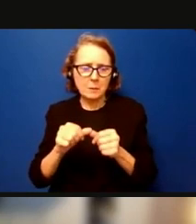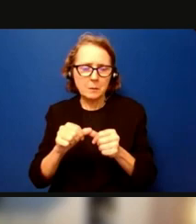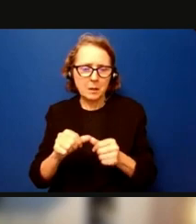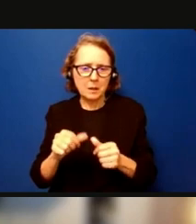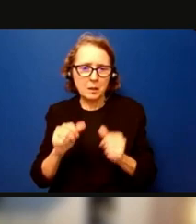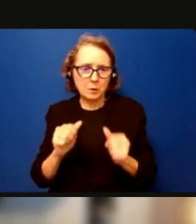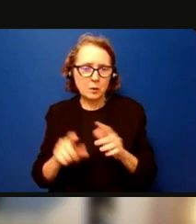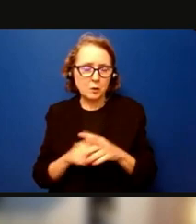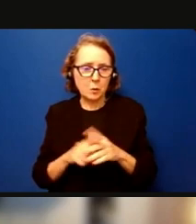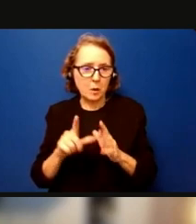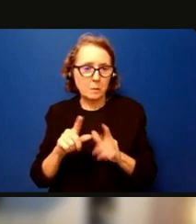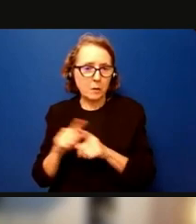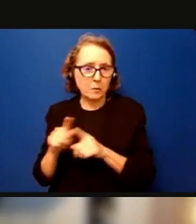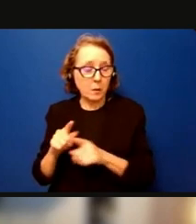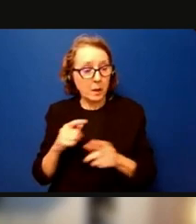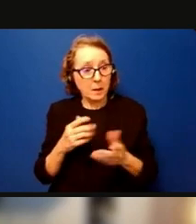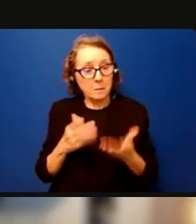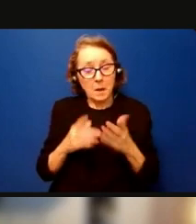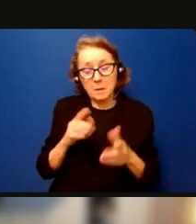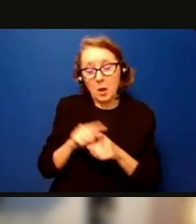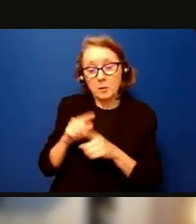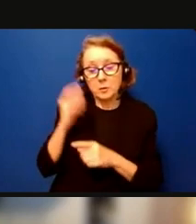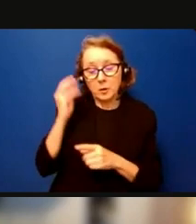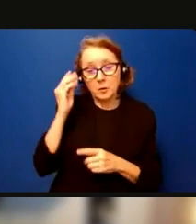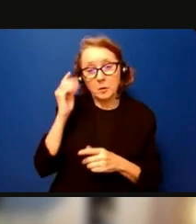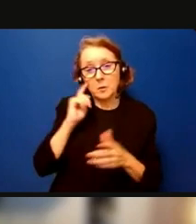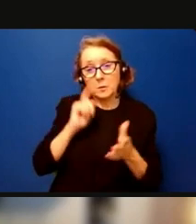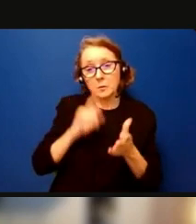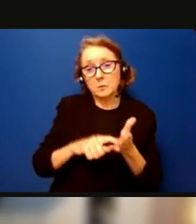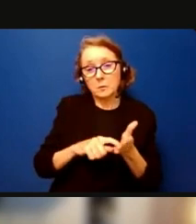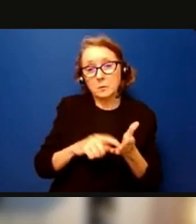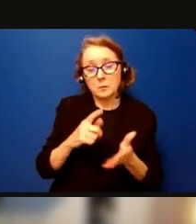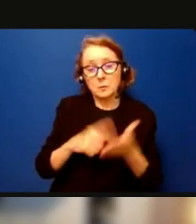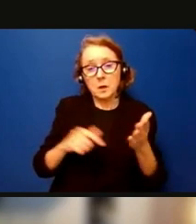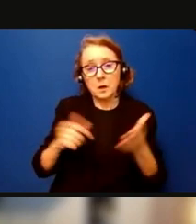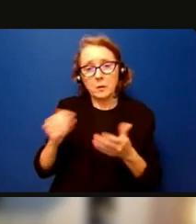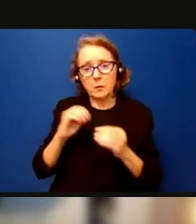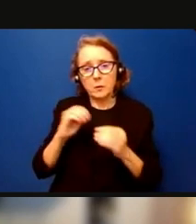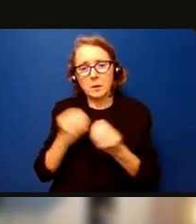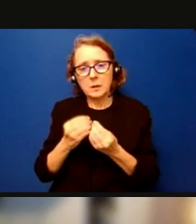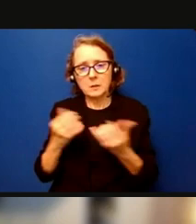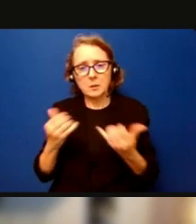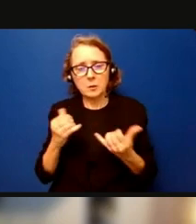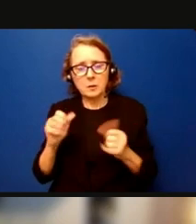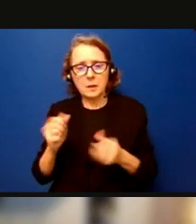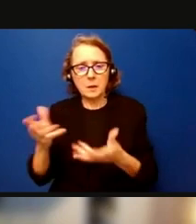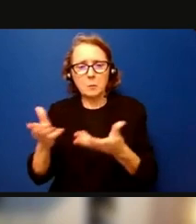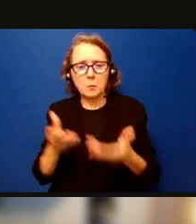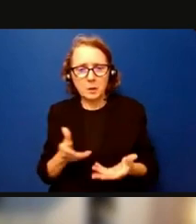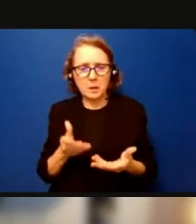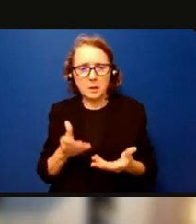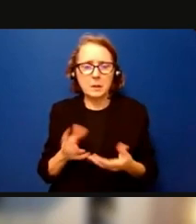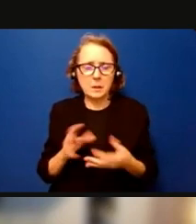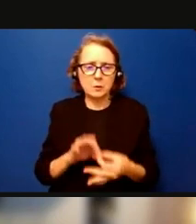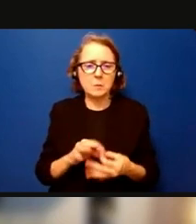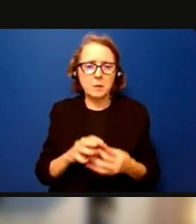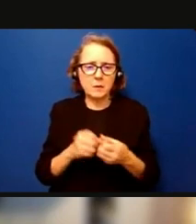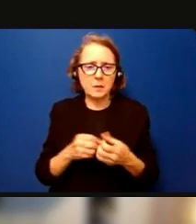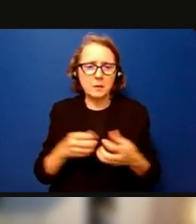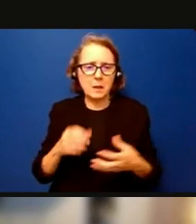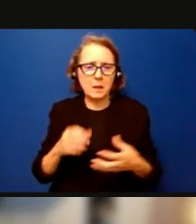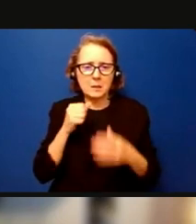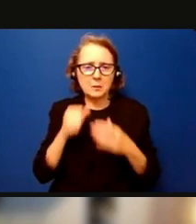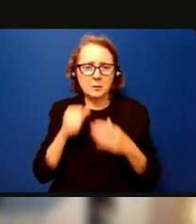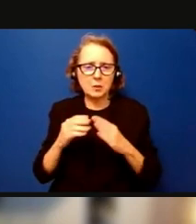seeing what other organizations are currently able to bring to the table in terms of expanding shelter resources.